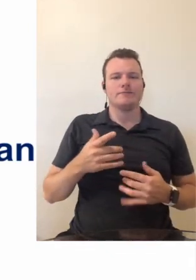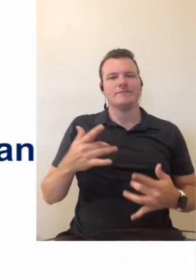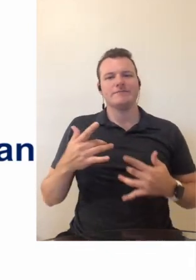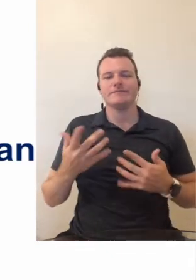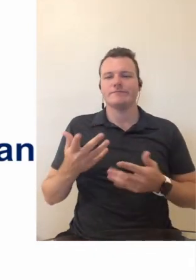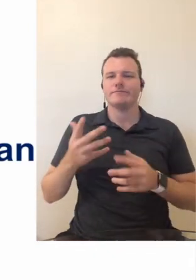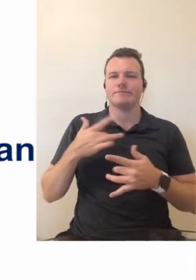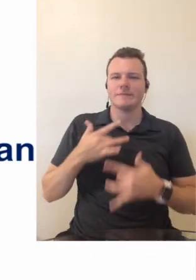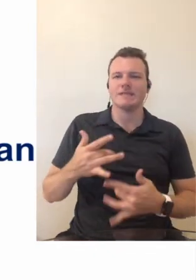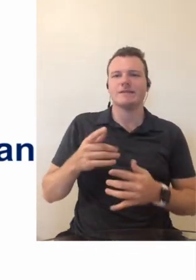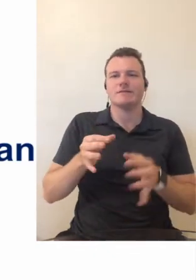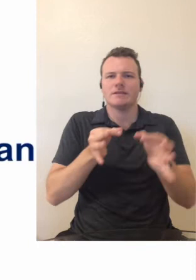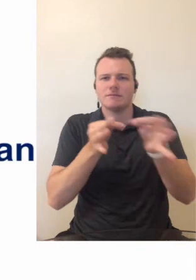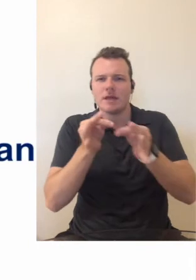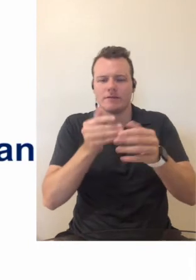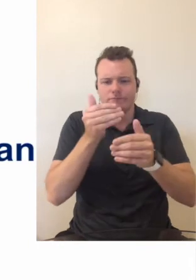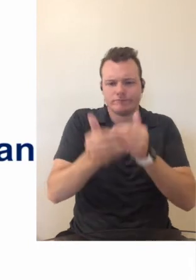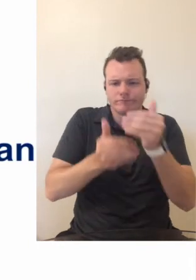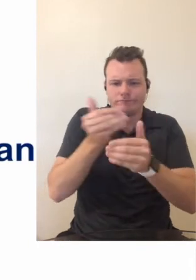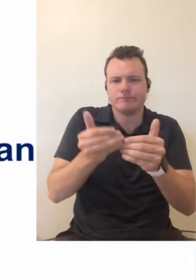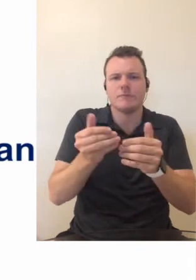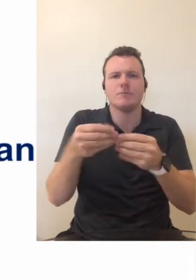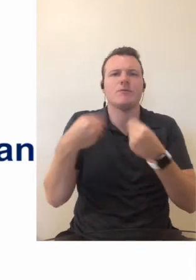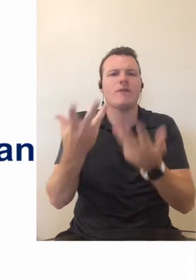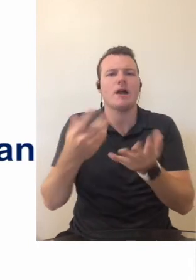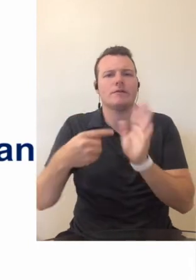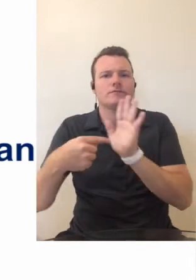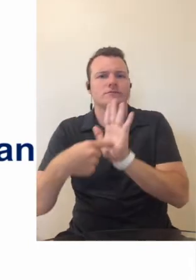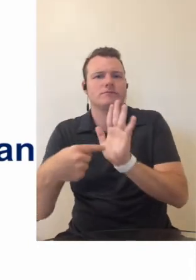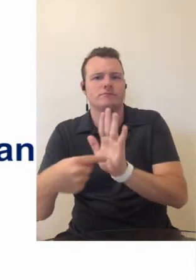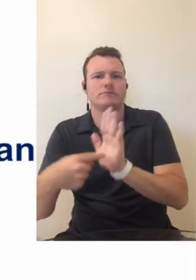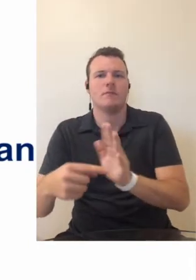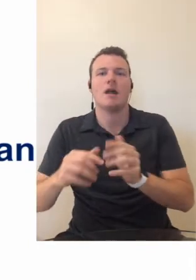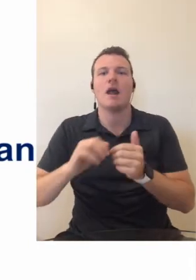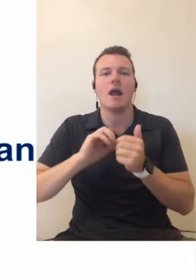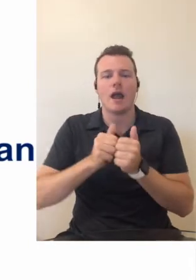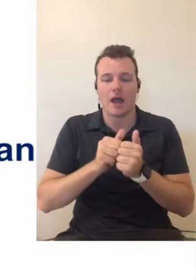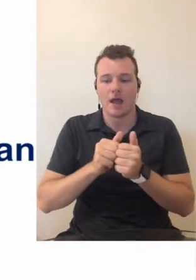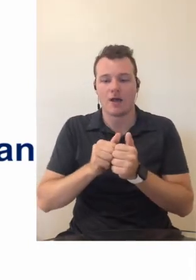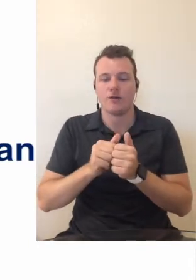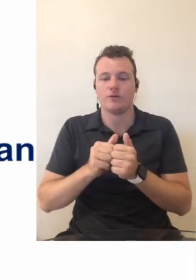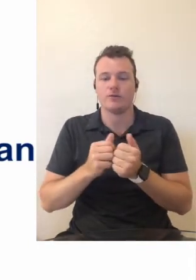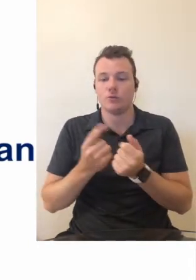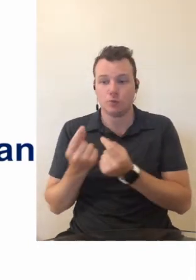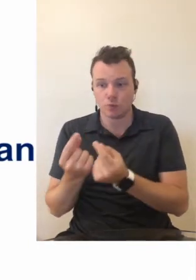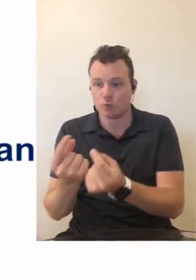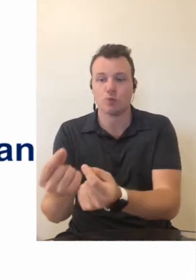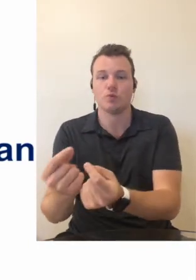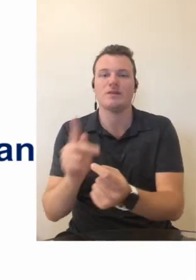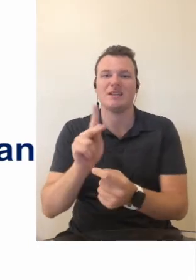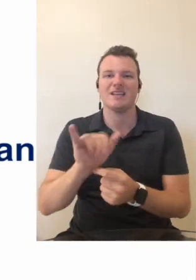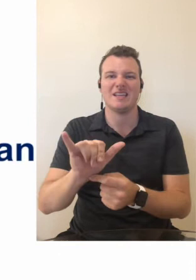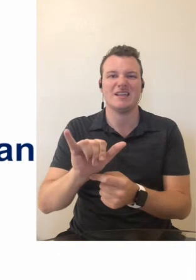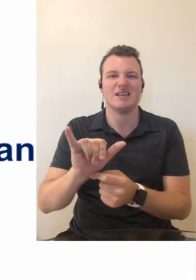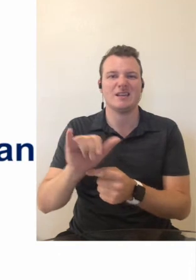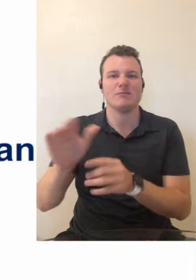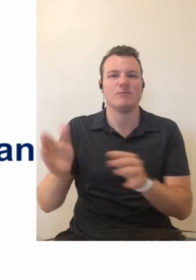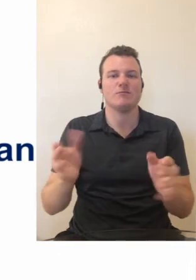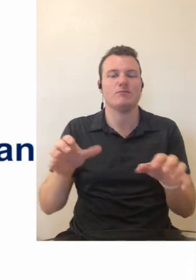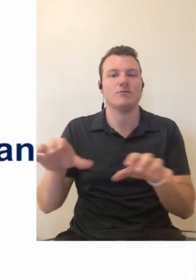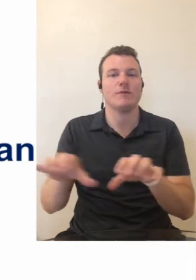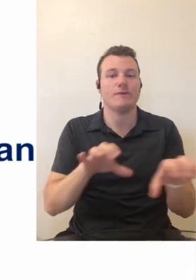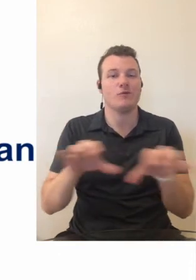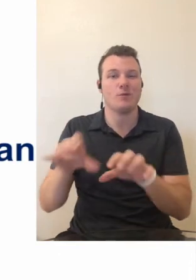the process and give you some examples on how to use this key performance